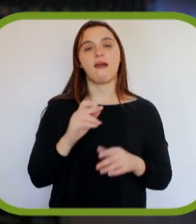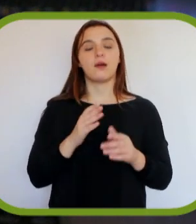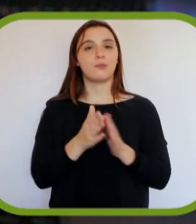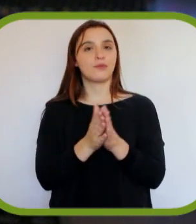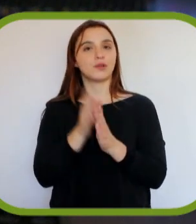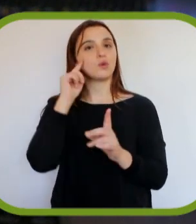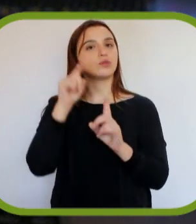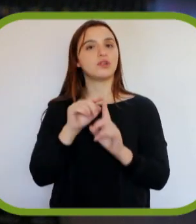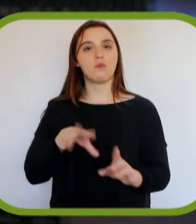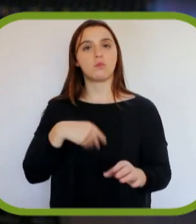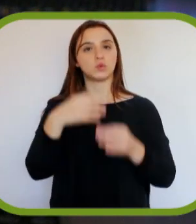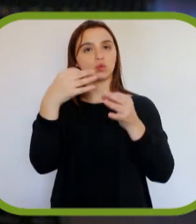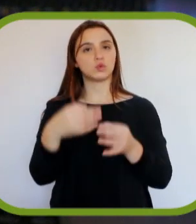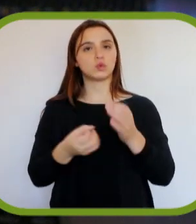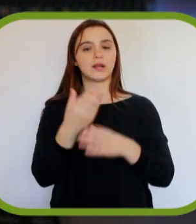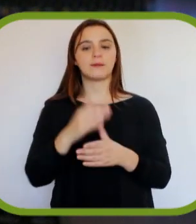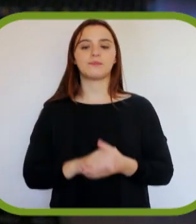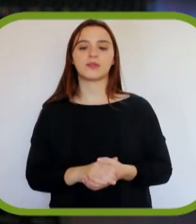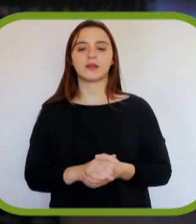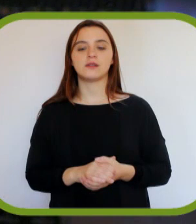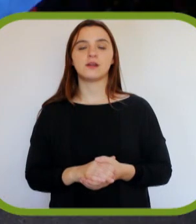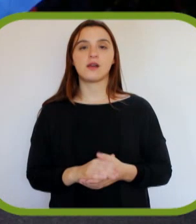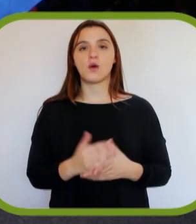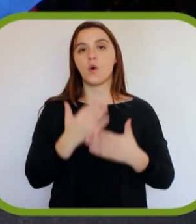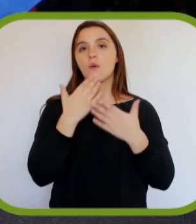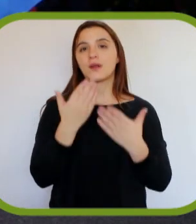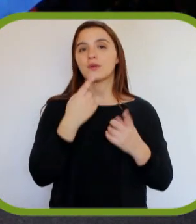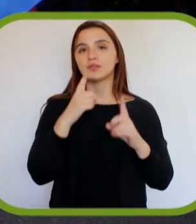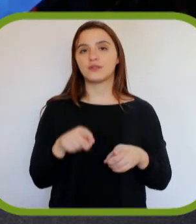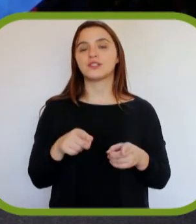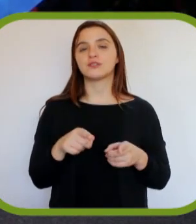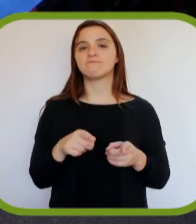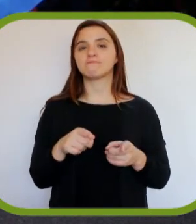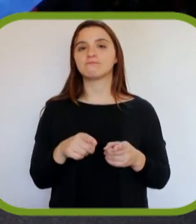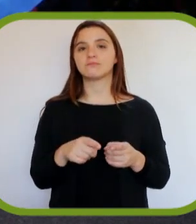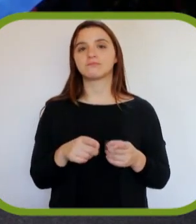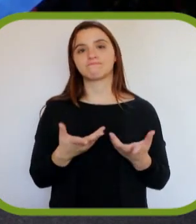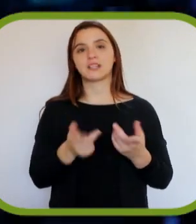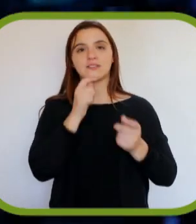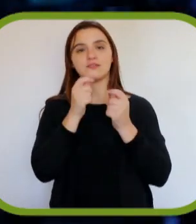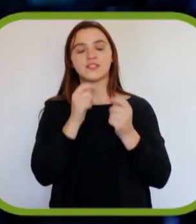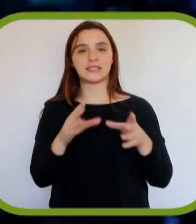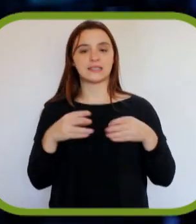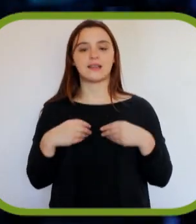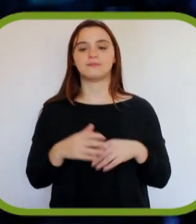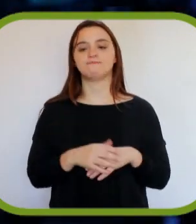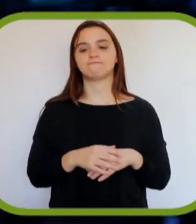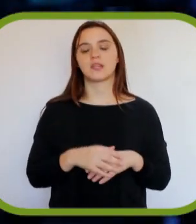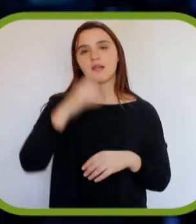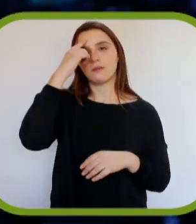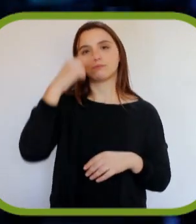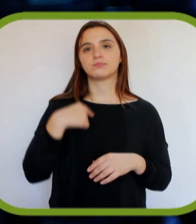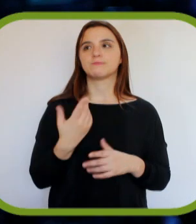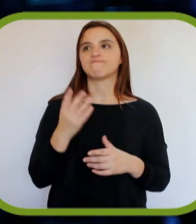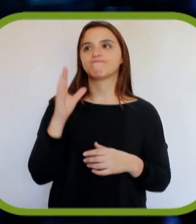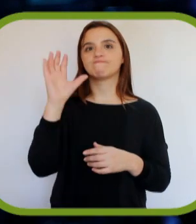inteligência artificial na criação de um mundo mais justo. Robert, thank you once again for accepting our interview. As we know,